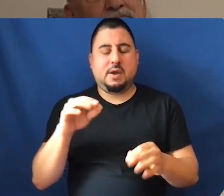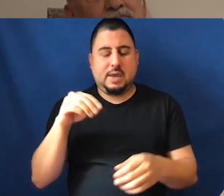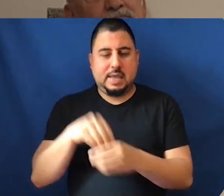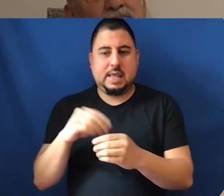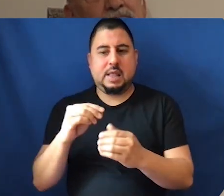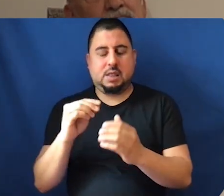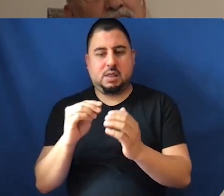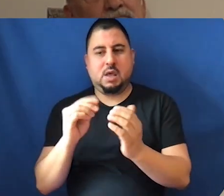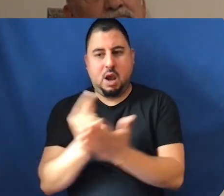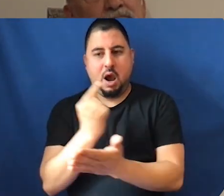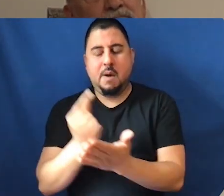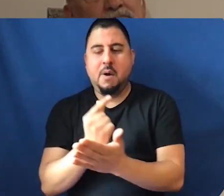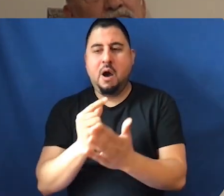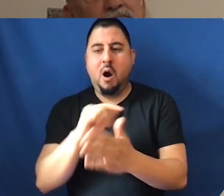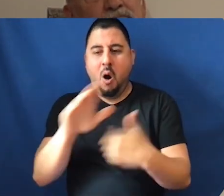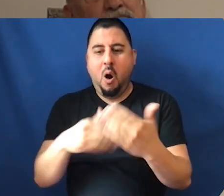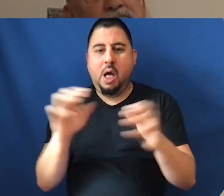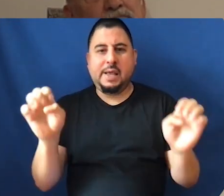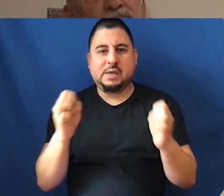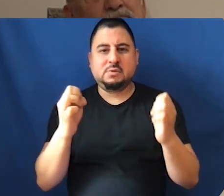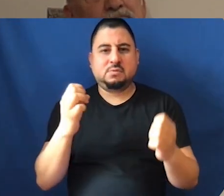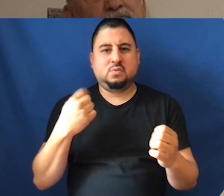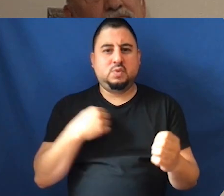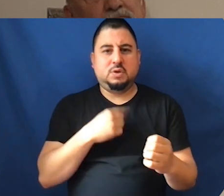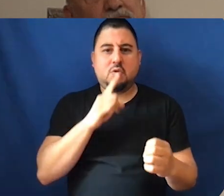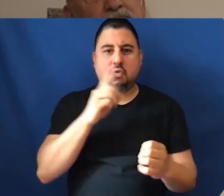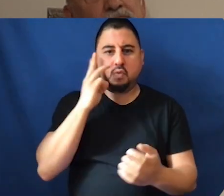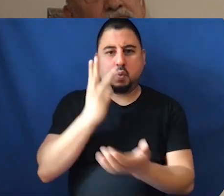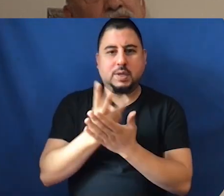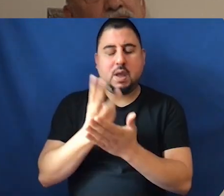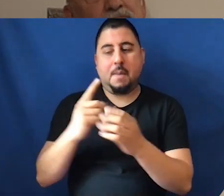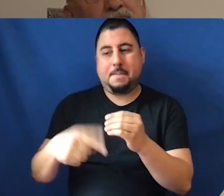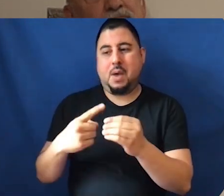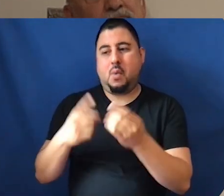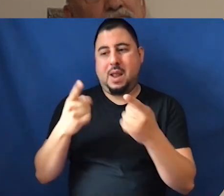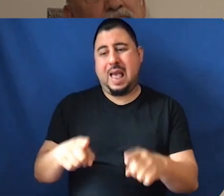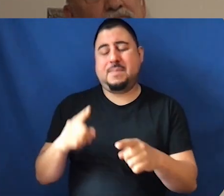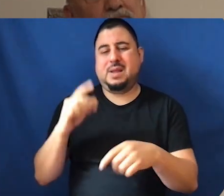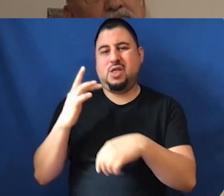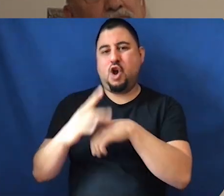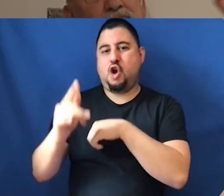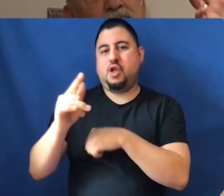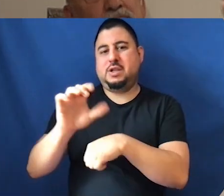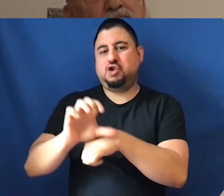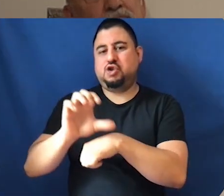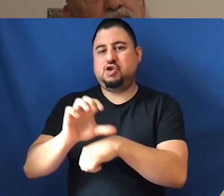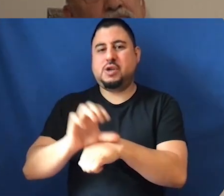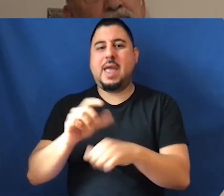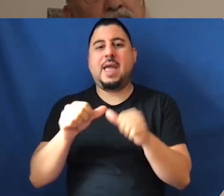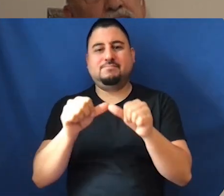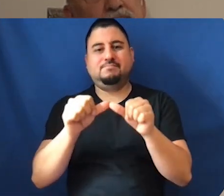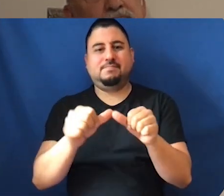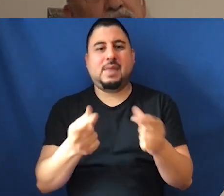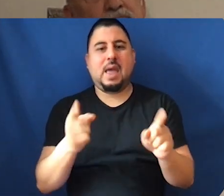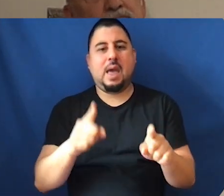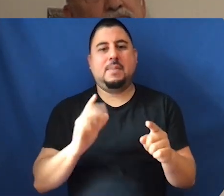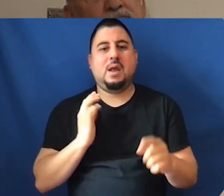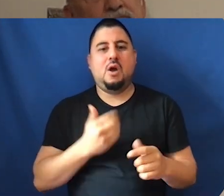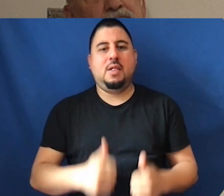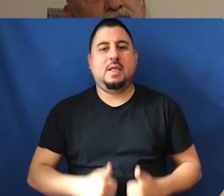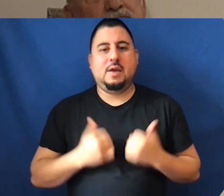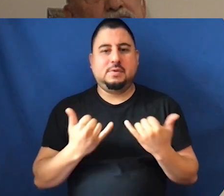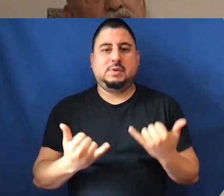all Easter season, you know, we're witnessing the miracles of what happened in that early church and continue to happen in our lives now